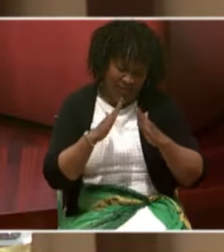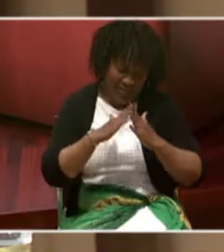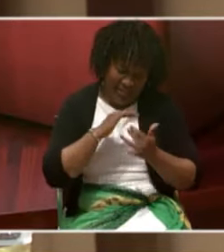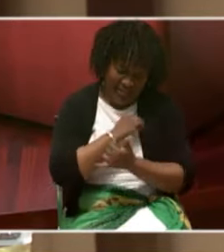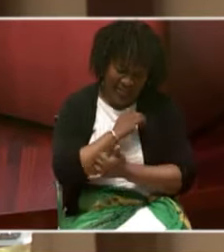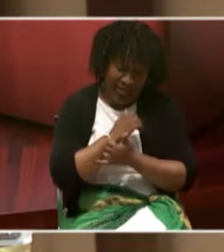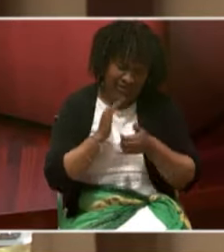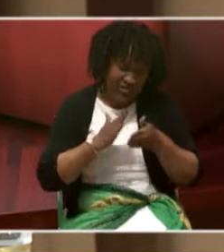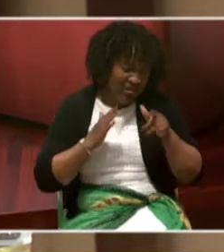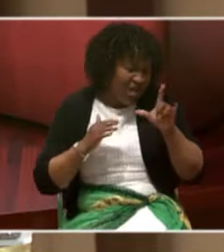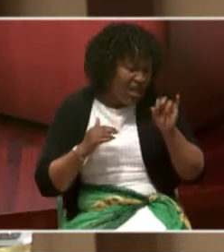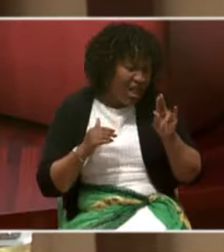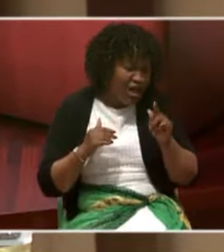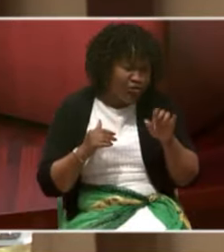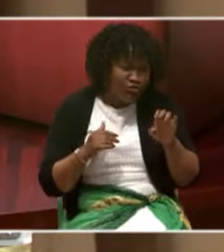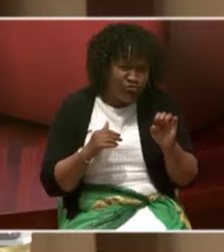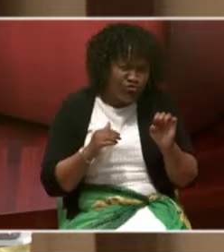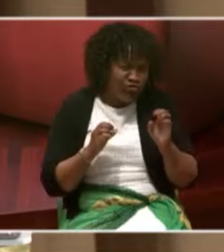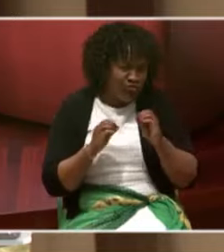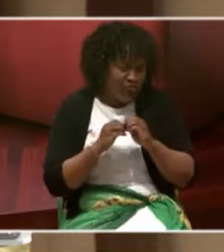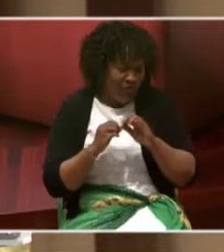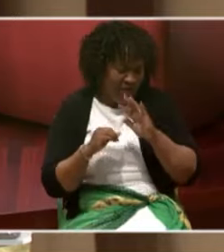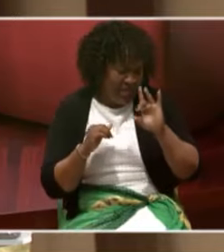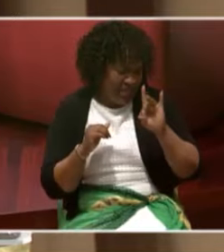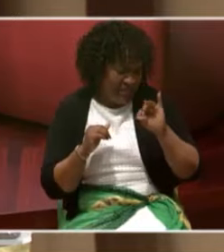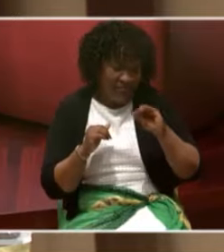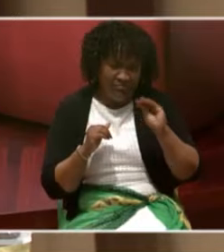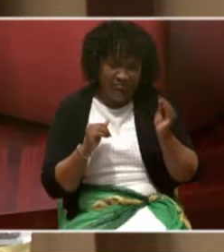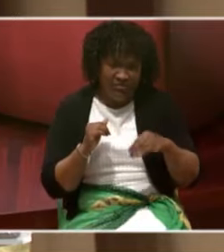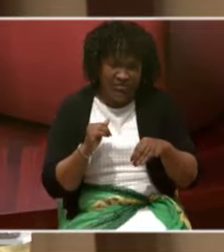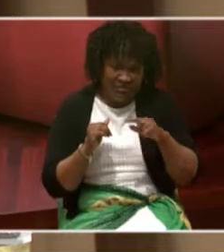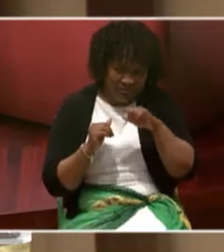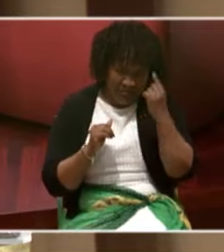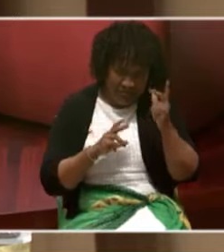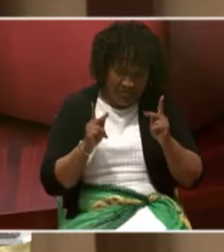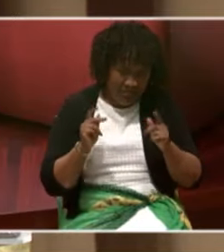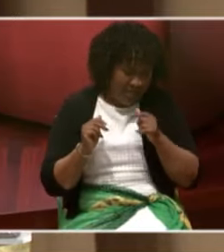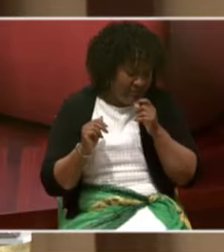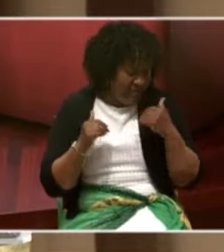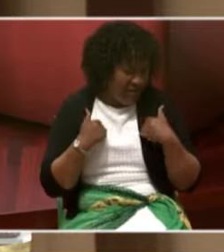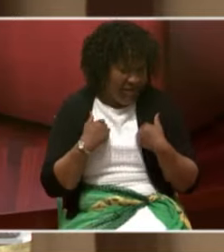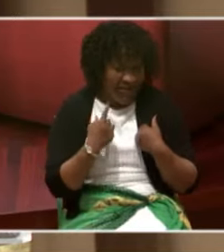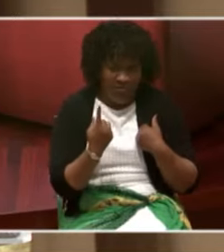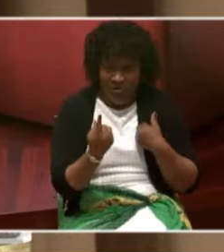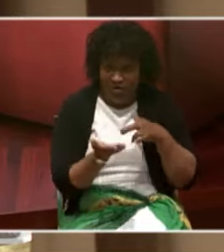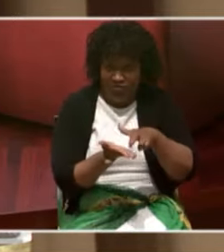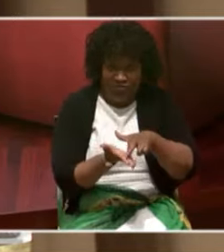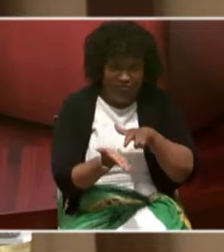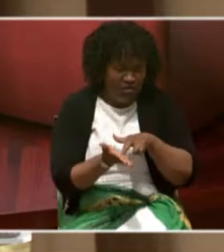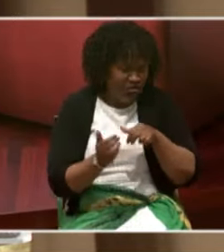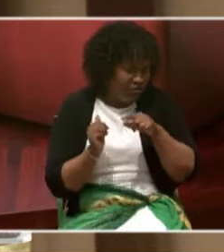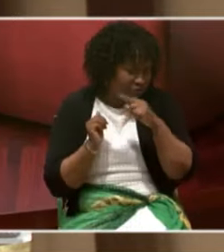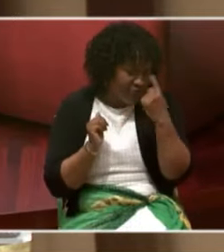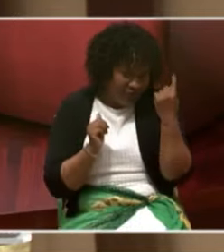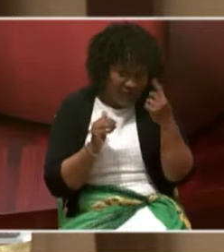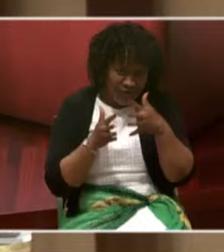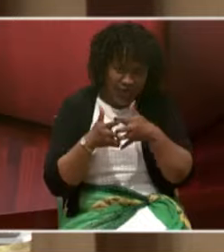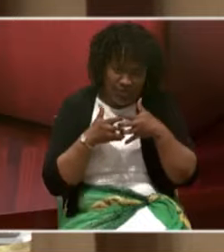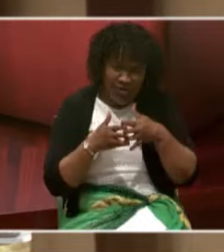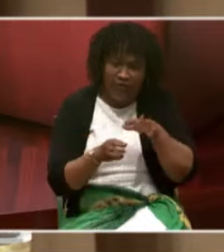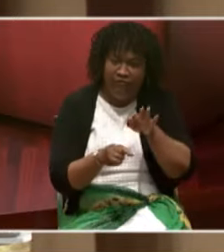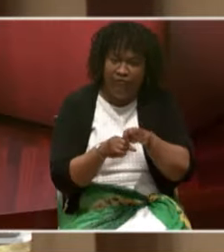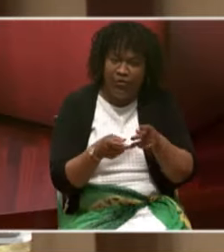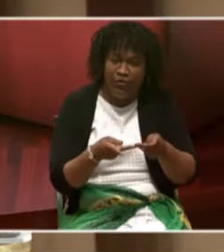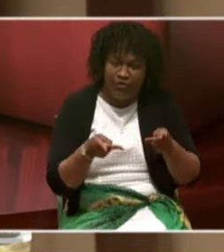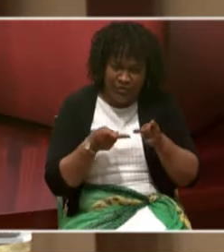came toward us, beating us with nightsticks, tramping us with horses, and releasing the tear gas.